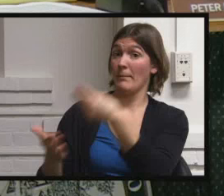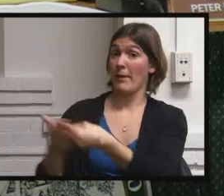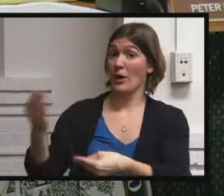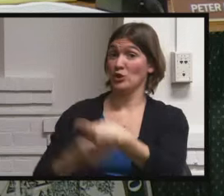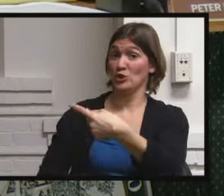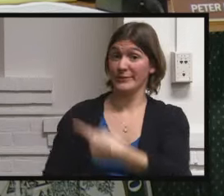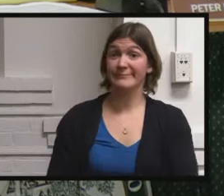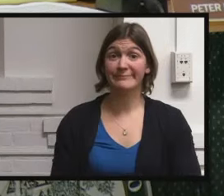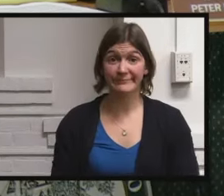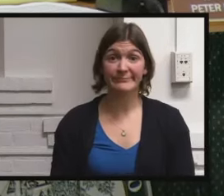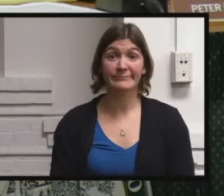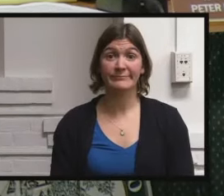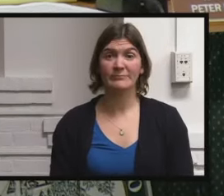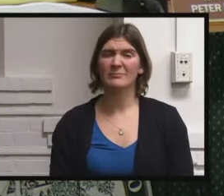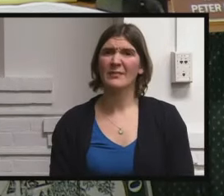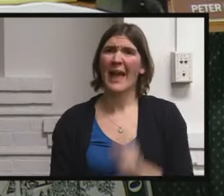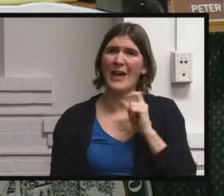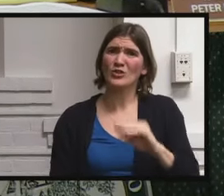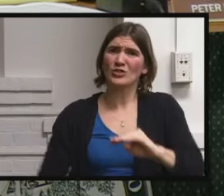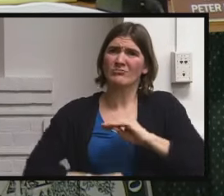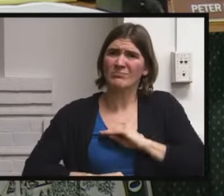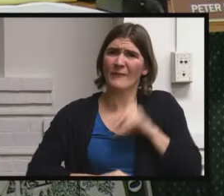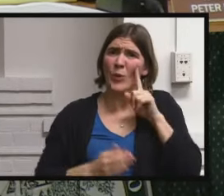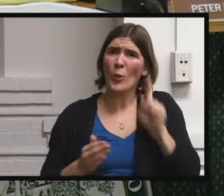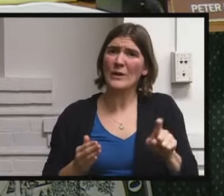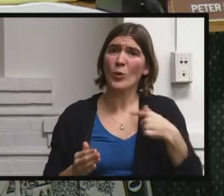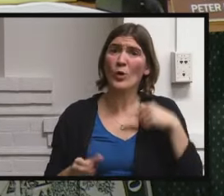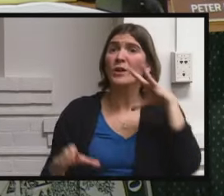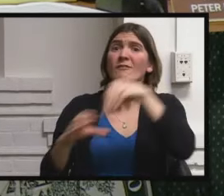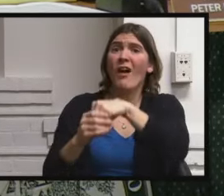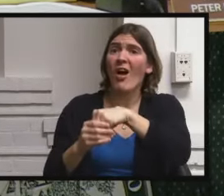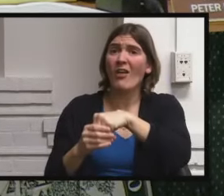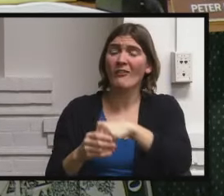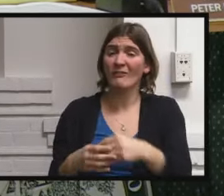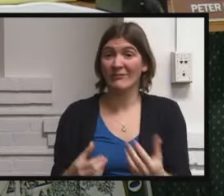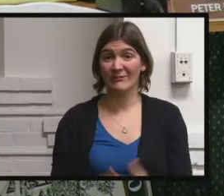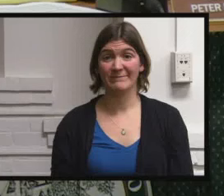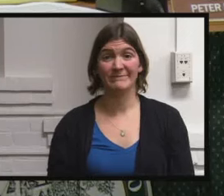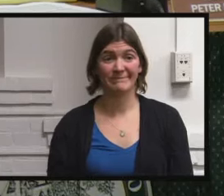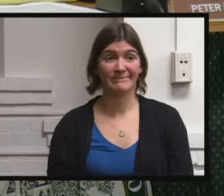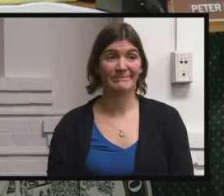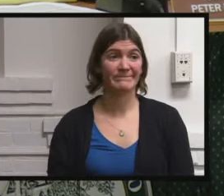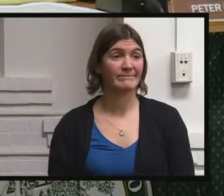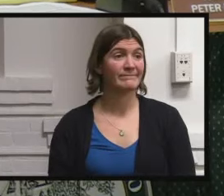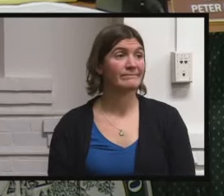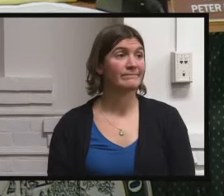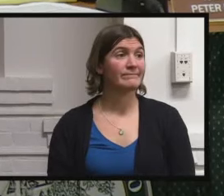Management District budget. It's got to serve our interests as well. We're a member town.